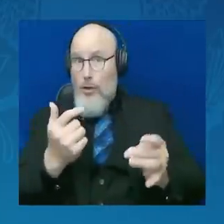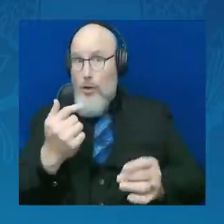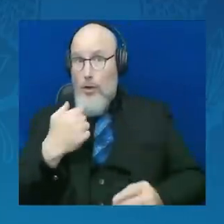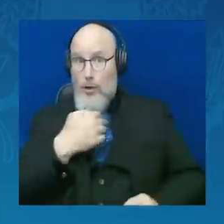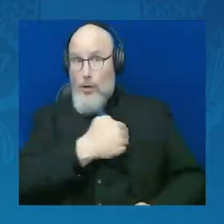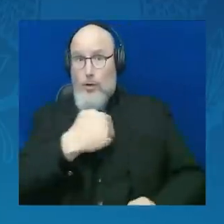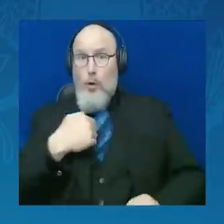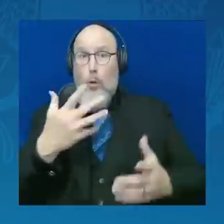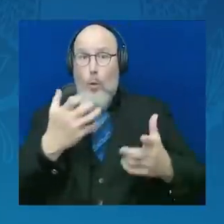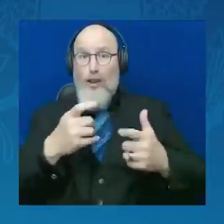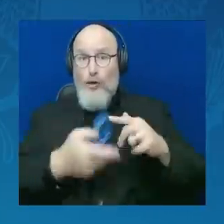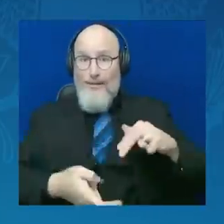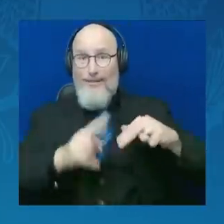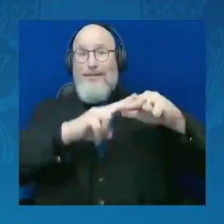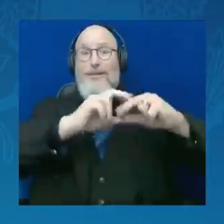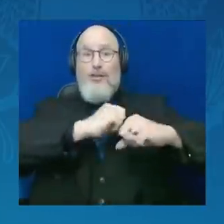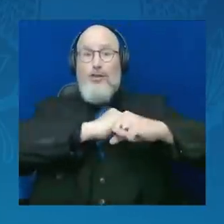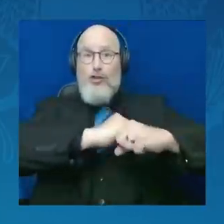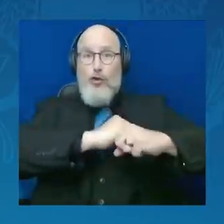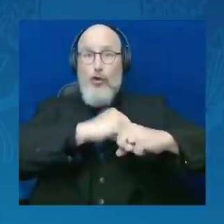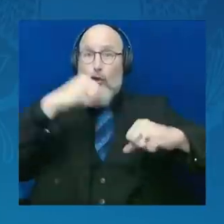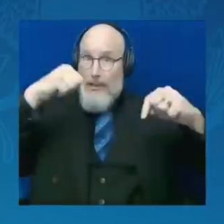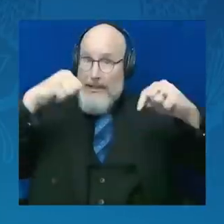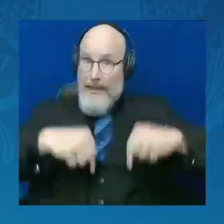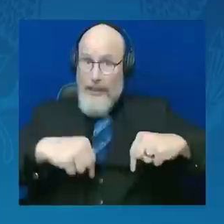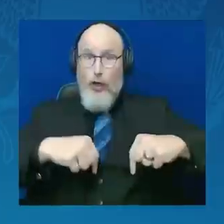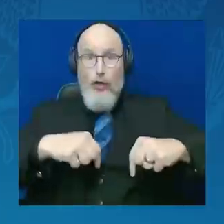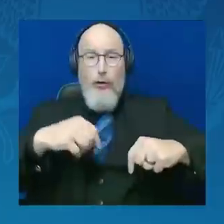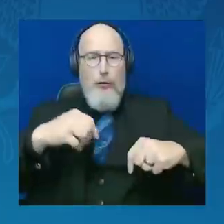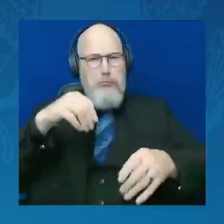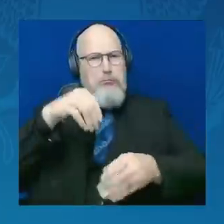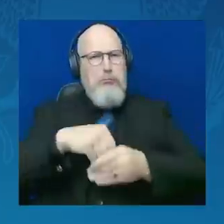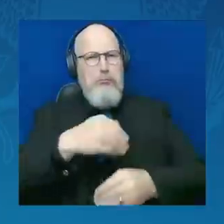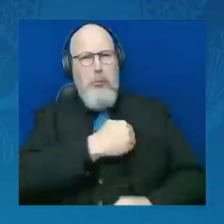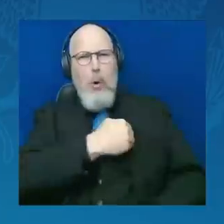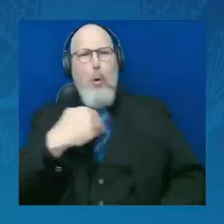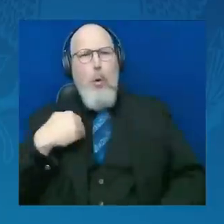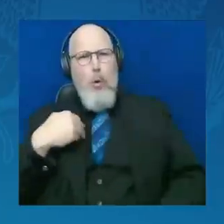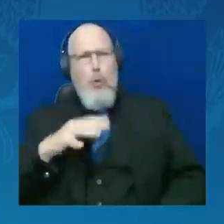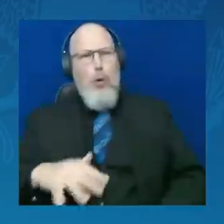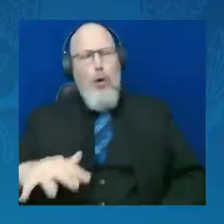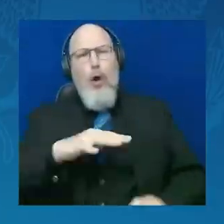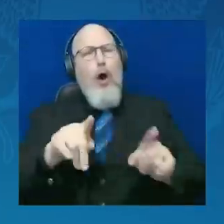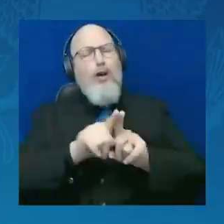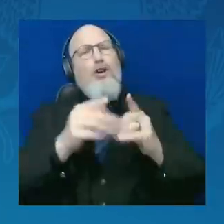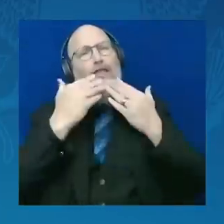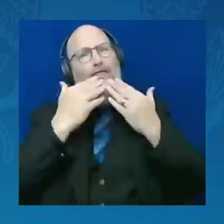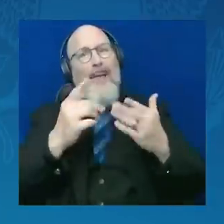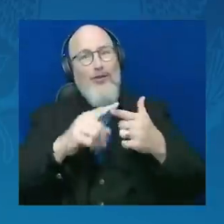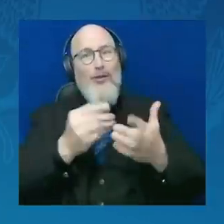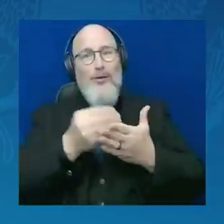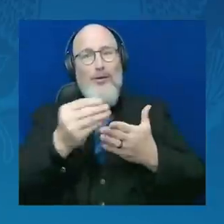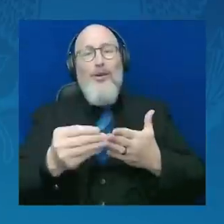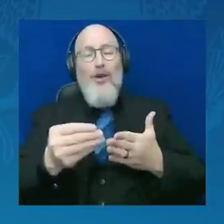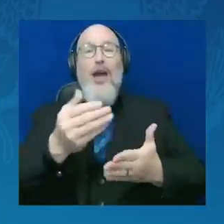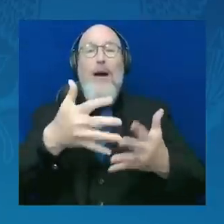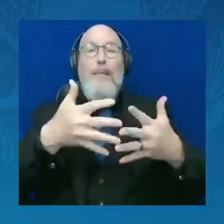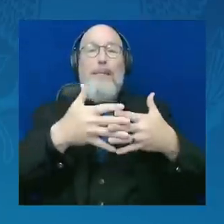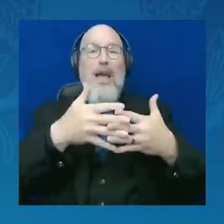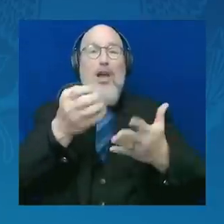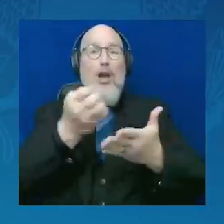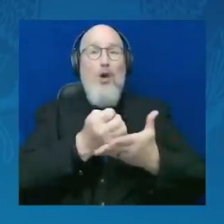here in Poland. Also, thanks to the purchase of American equipment for our armed forces, there are already